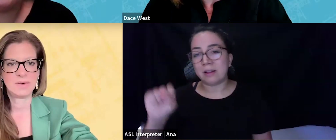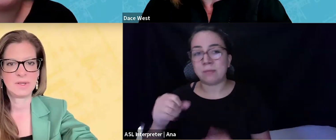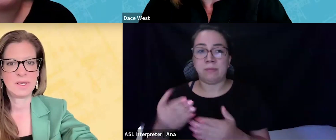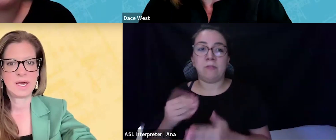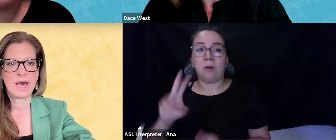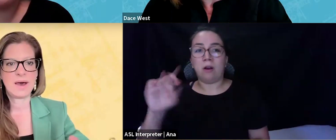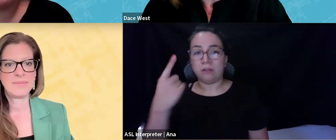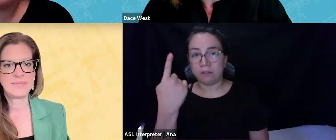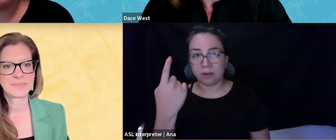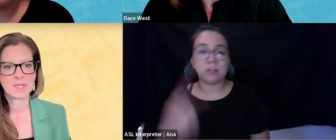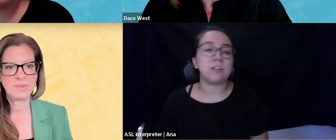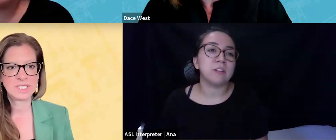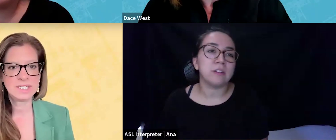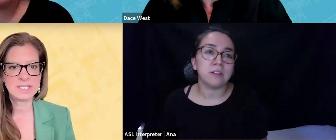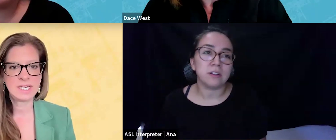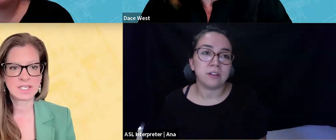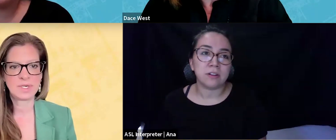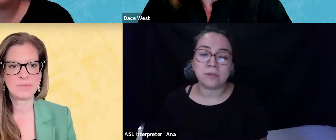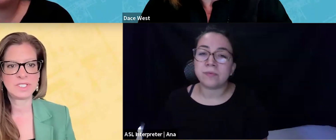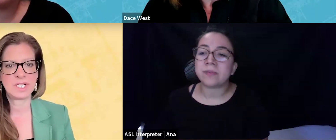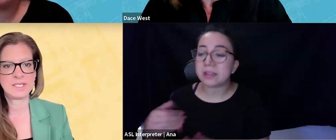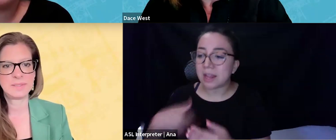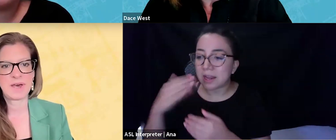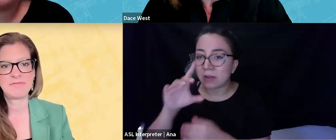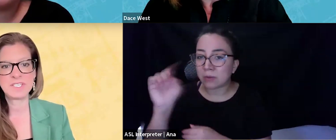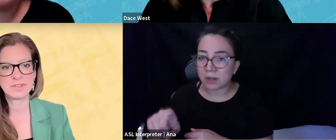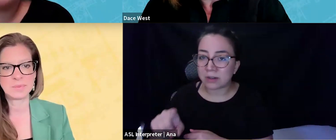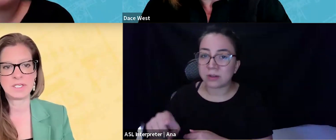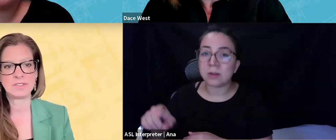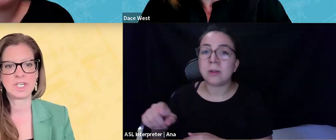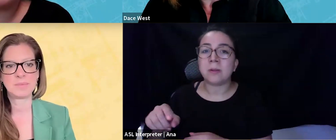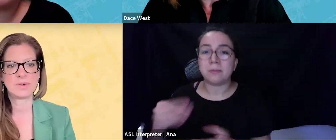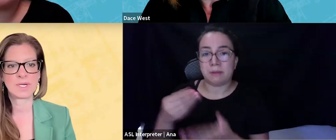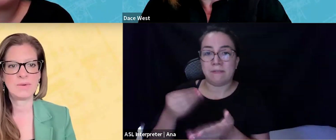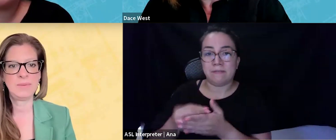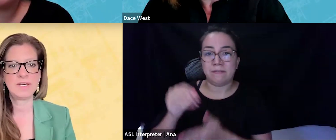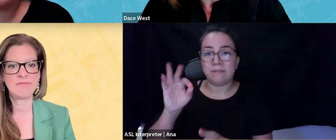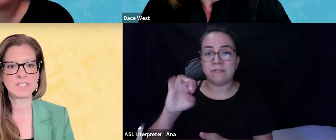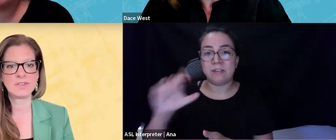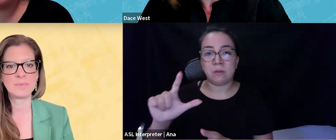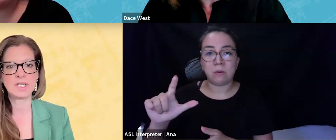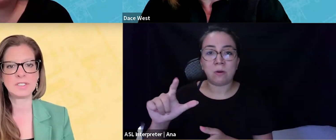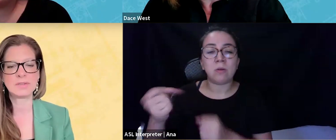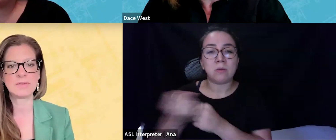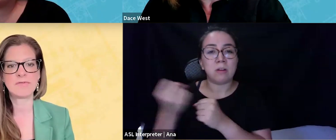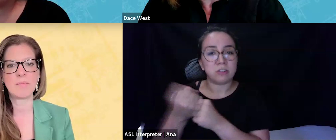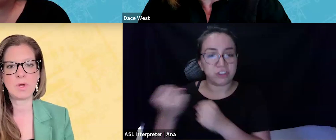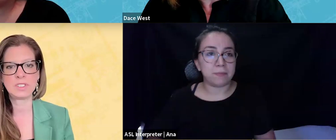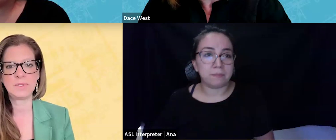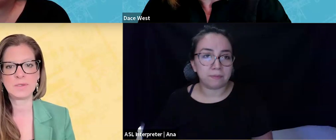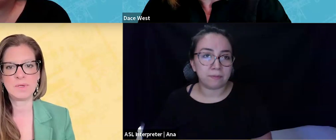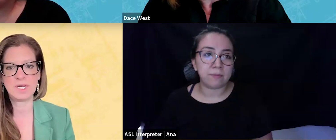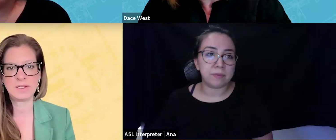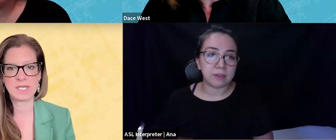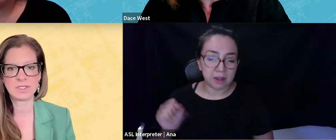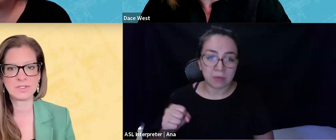Thank you. Which gets to the next one, which is about fiscal sponsorship. So can we be a fiscal sponsor for